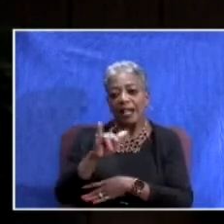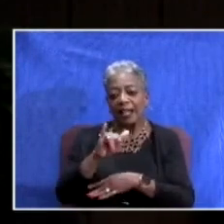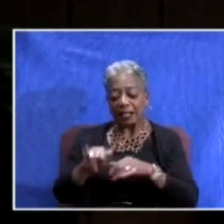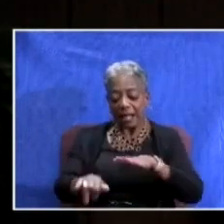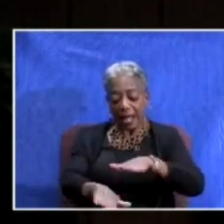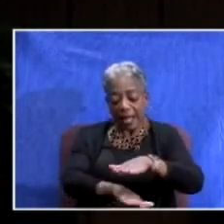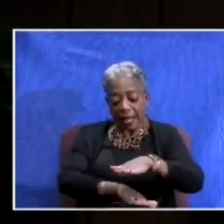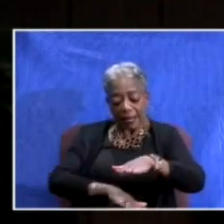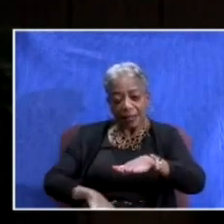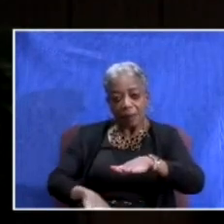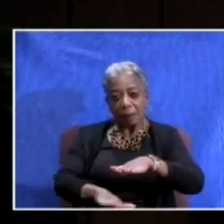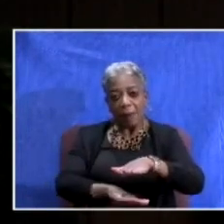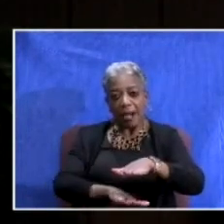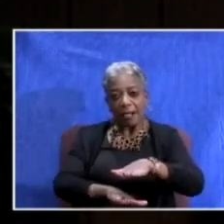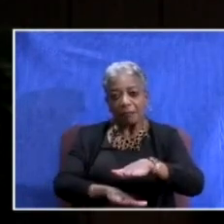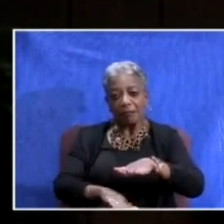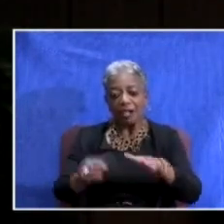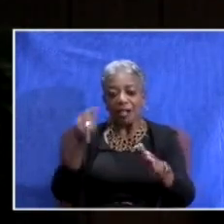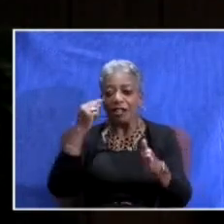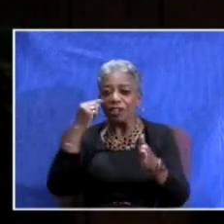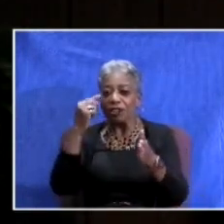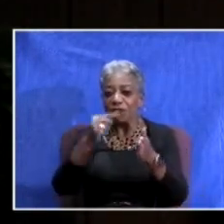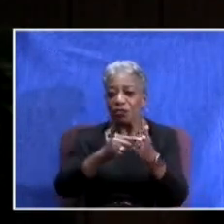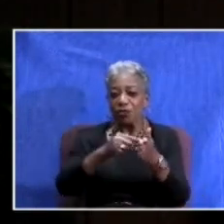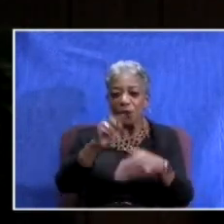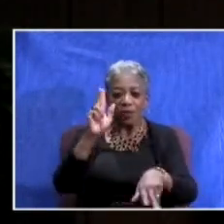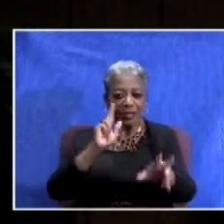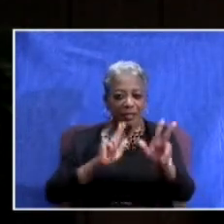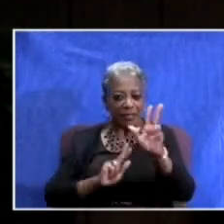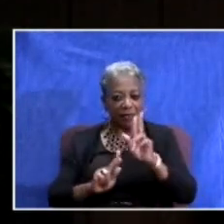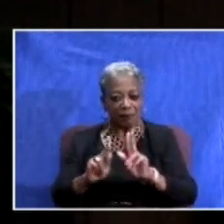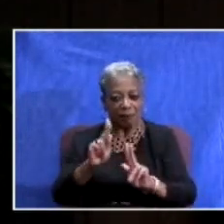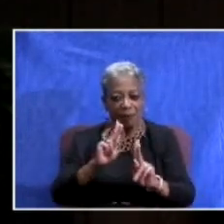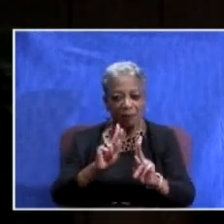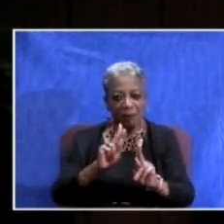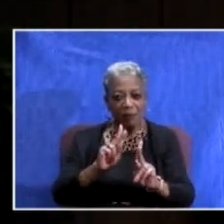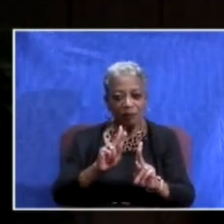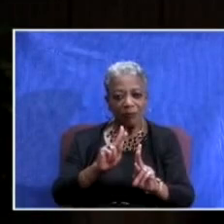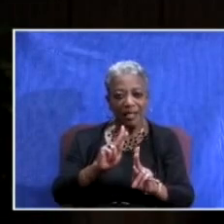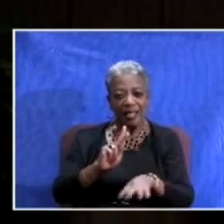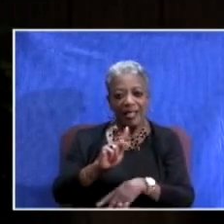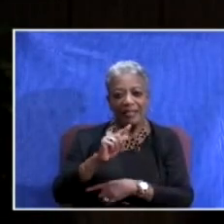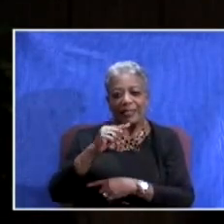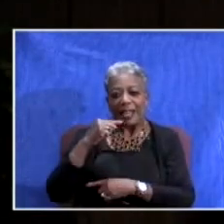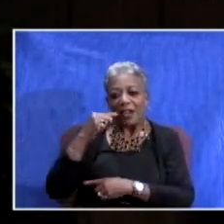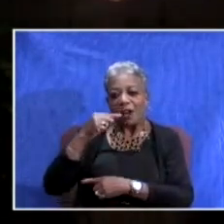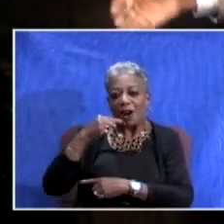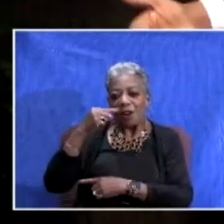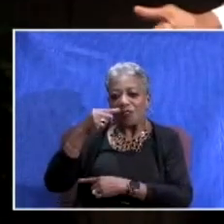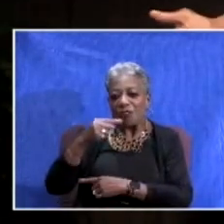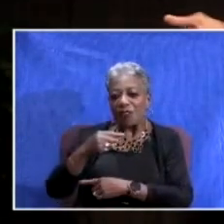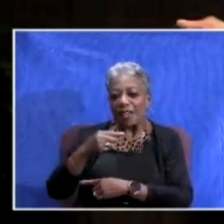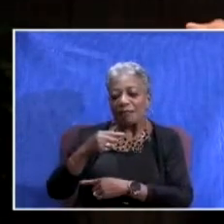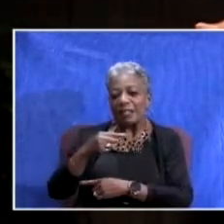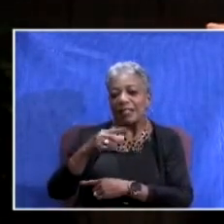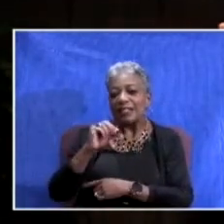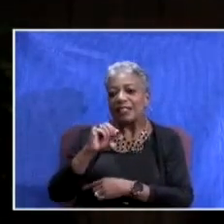athletes. I know you see the entertainers, but they are what you call, listen to me, they're what you call outliers.